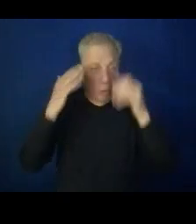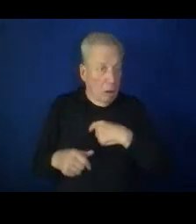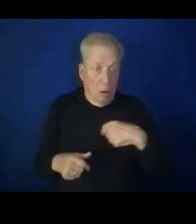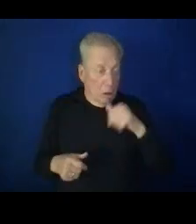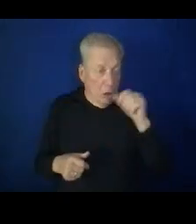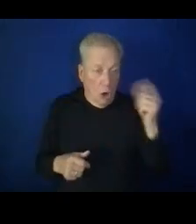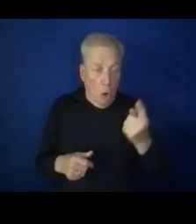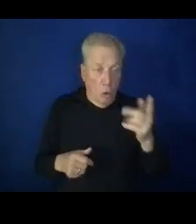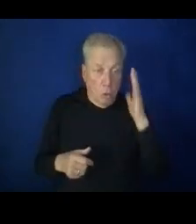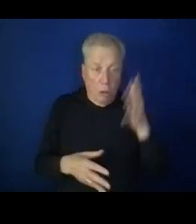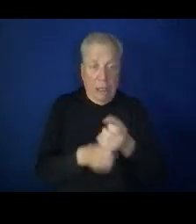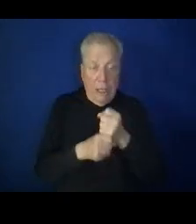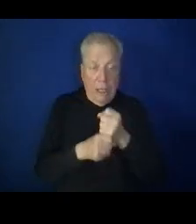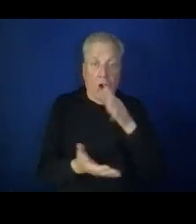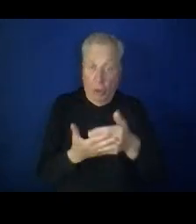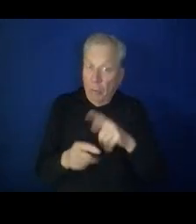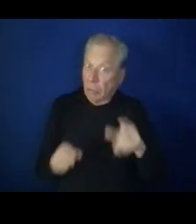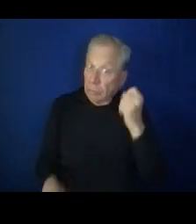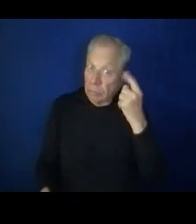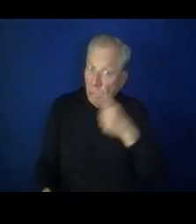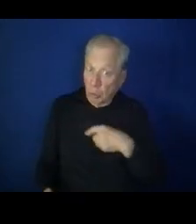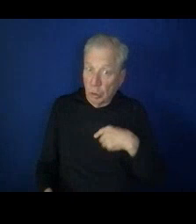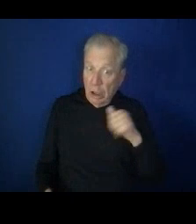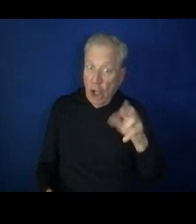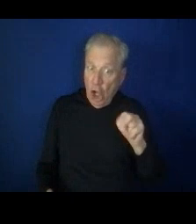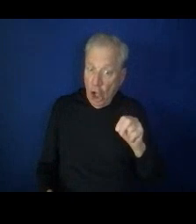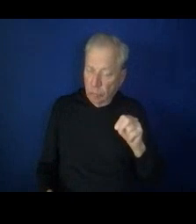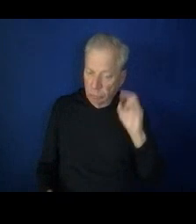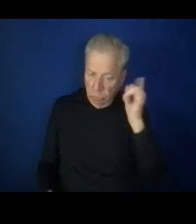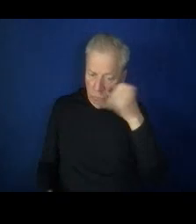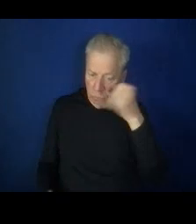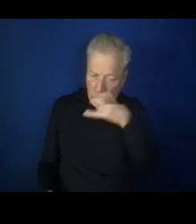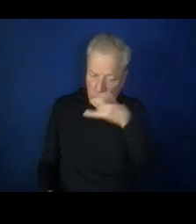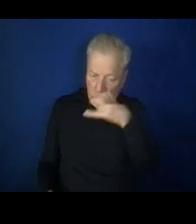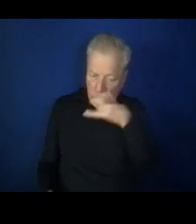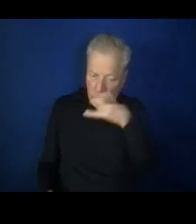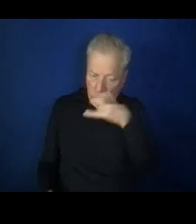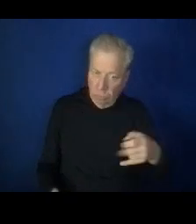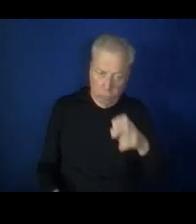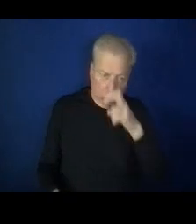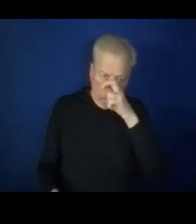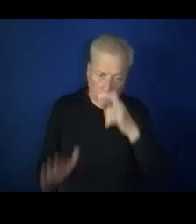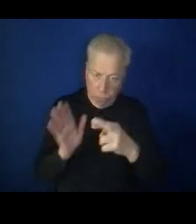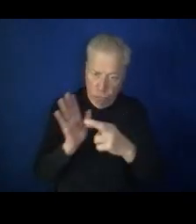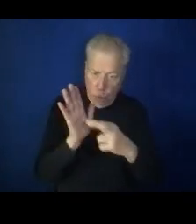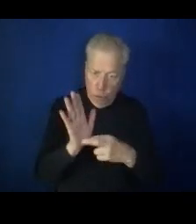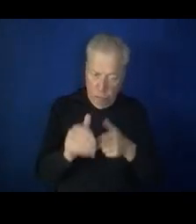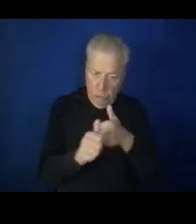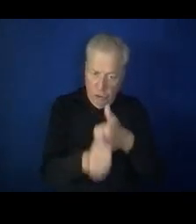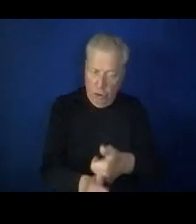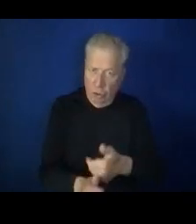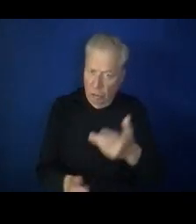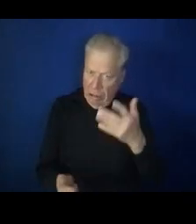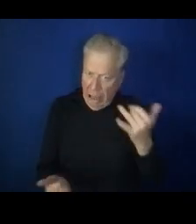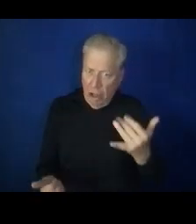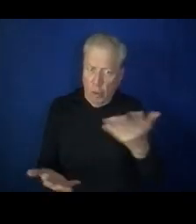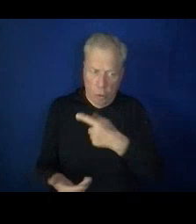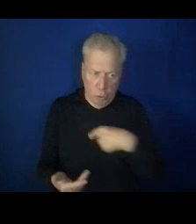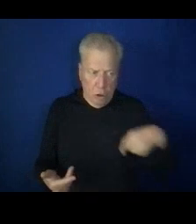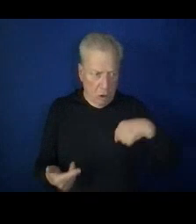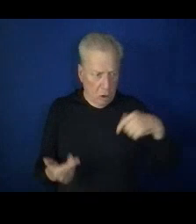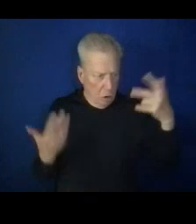perfect, but we are going to toe that line, so to speak. That is what is understood, and that's why